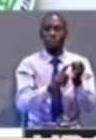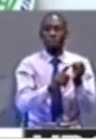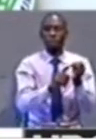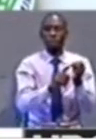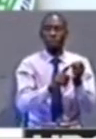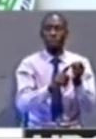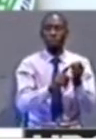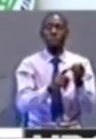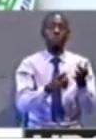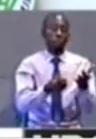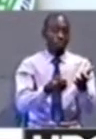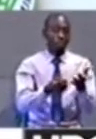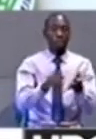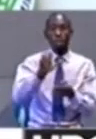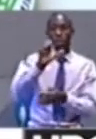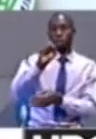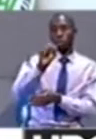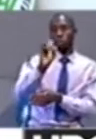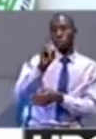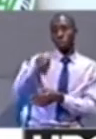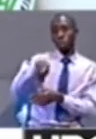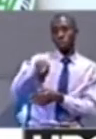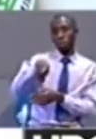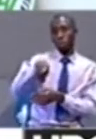SOPs, standard operating procedures,